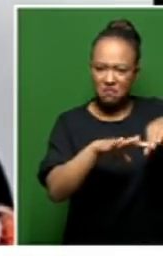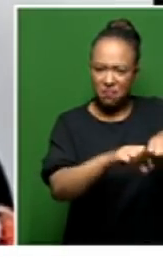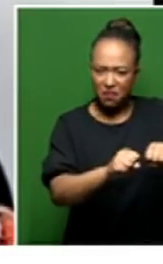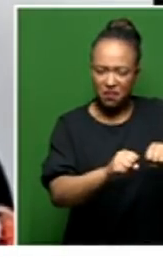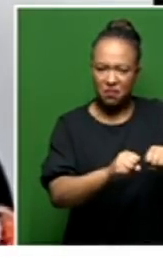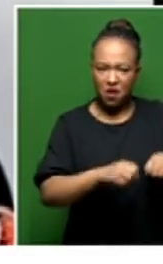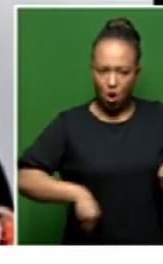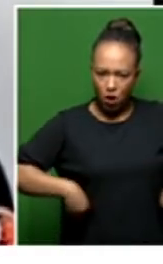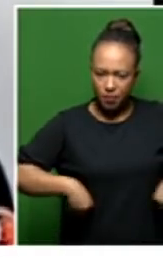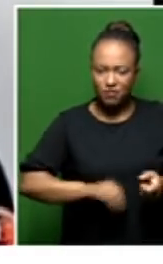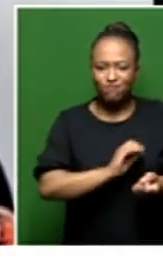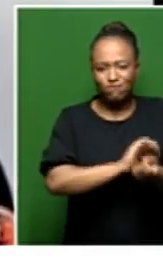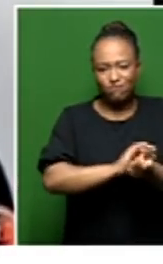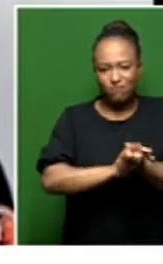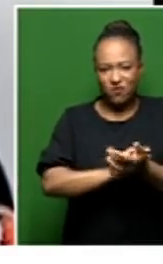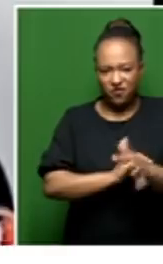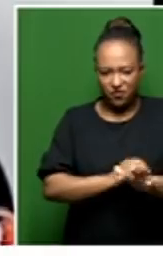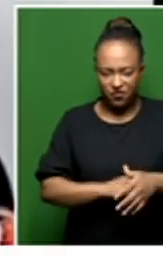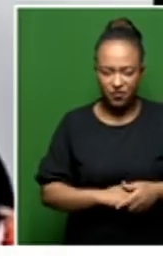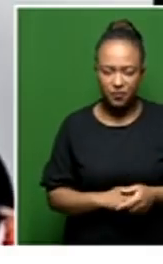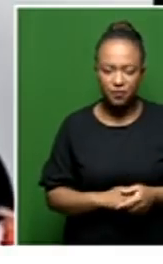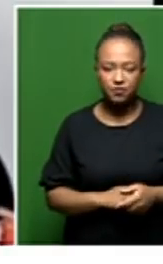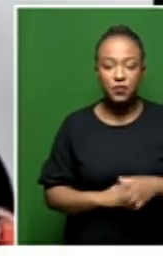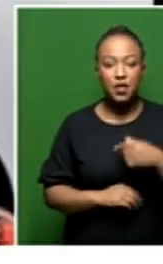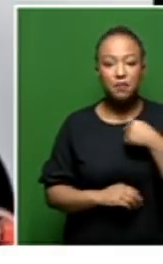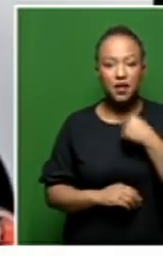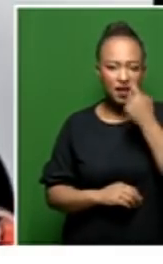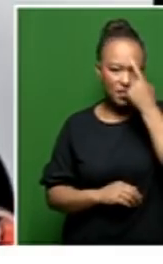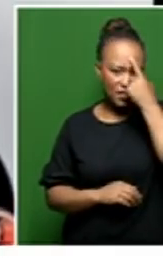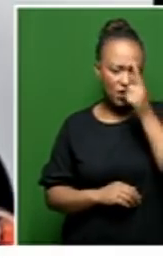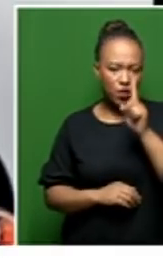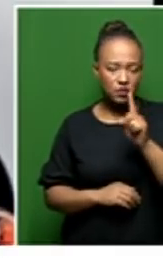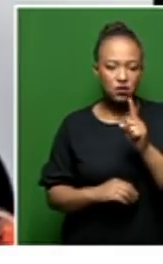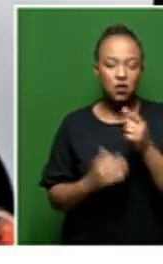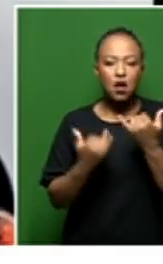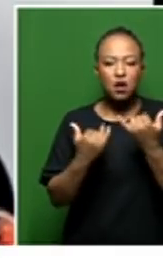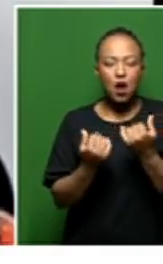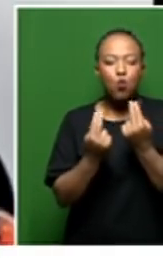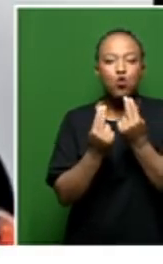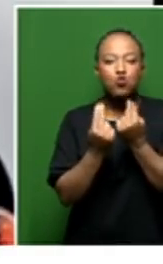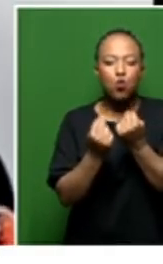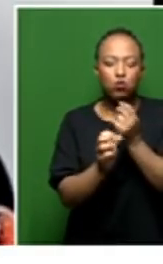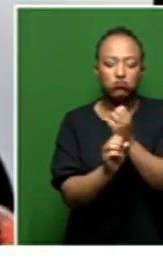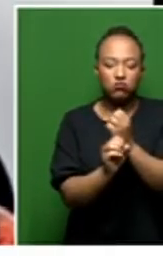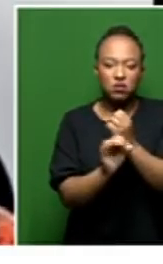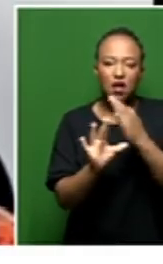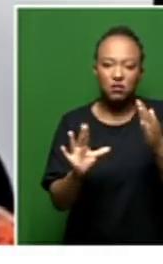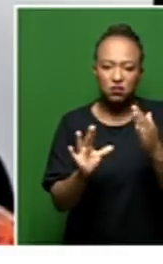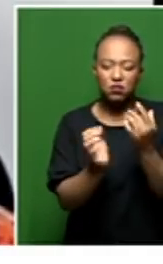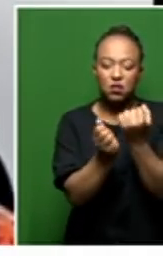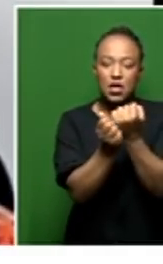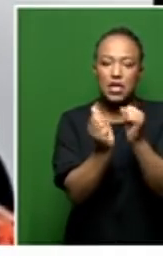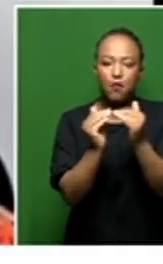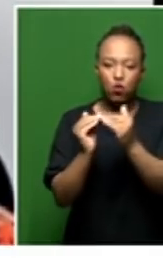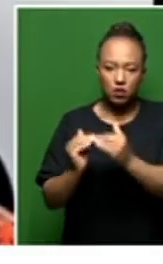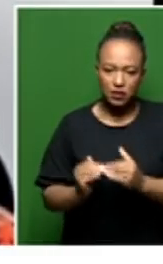I also think that it is possibly a new chapter in our democracy where we look